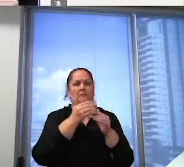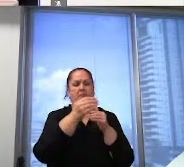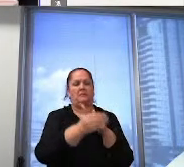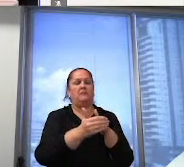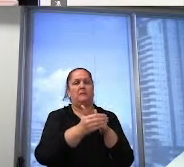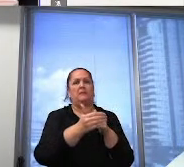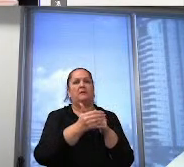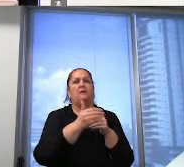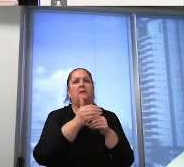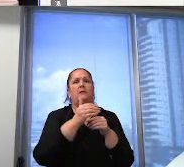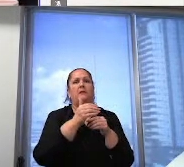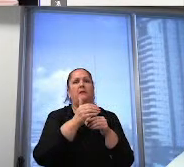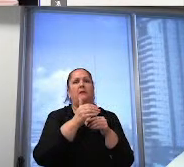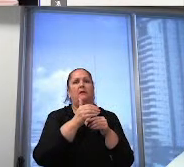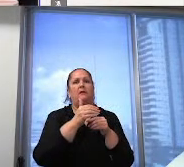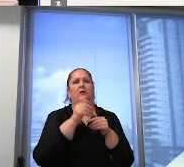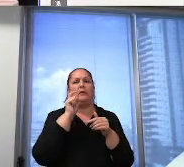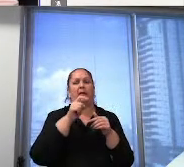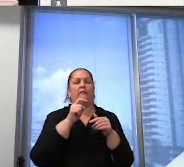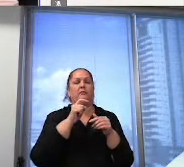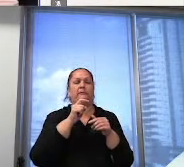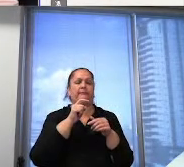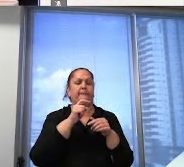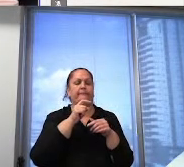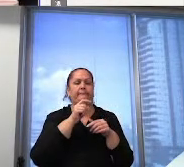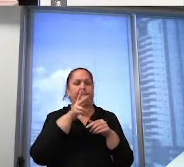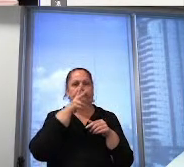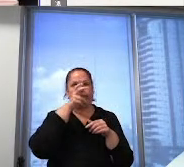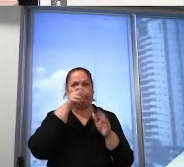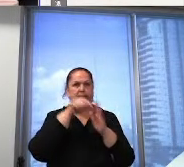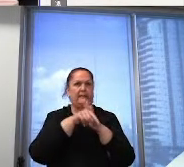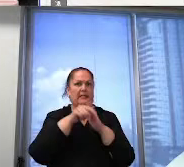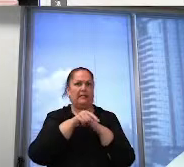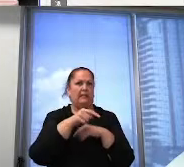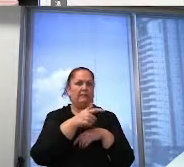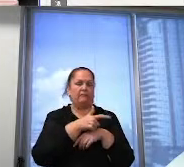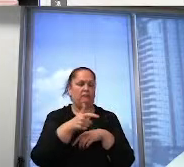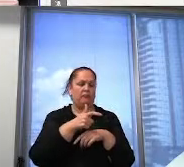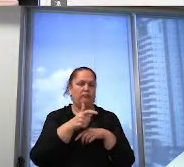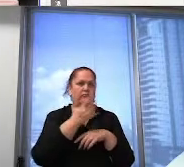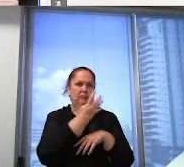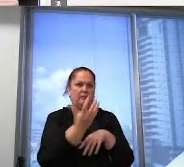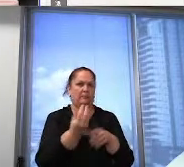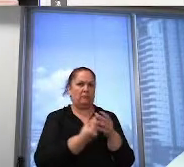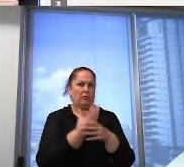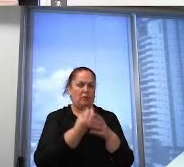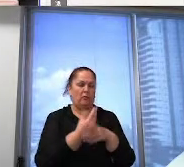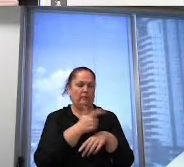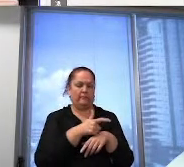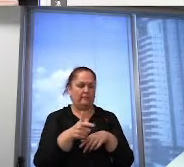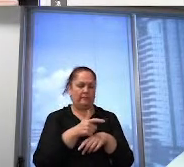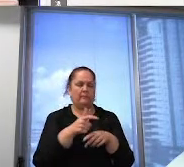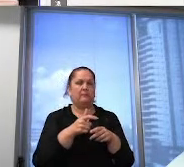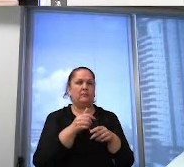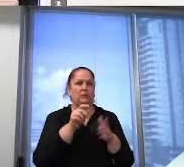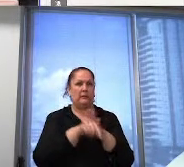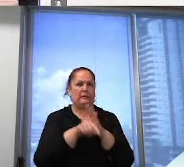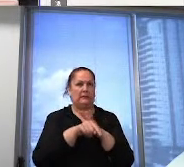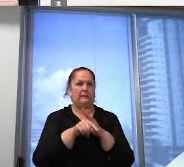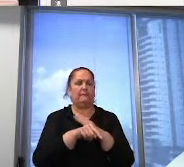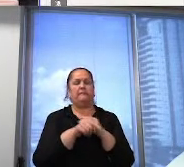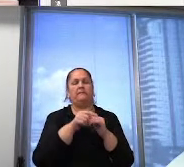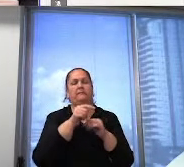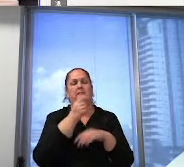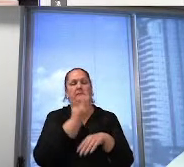months. We have to apply herbicide, which is not covered by the federal clearing. We have to cover that under O&M funding. So that's the